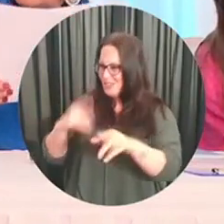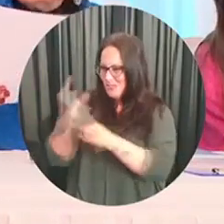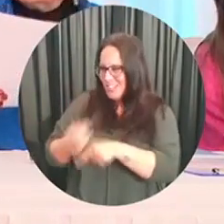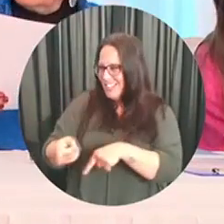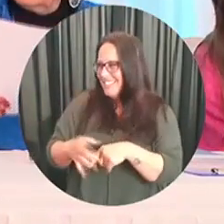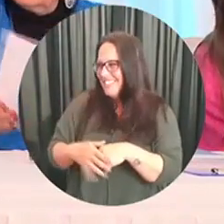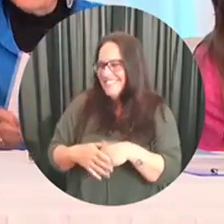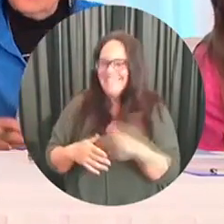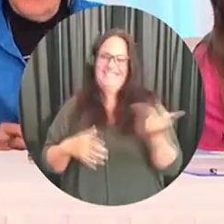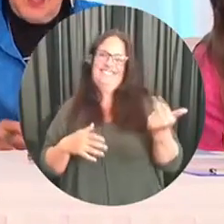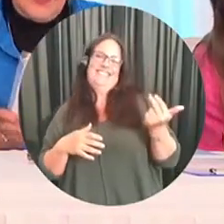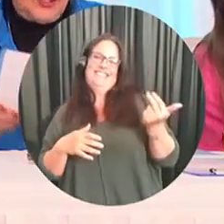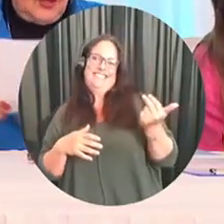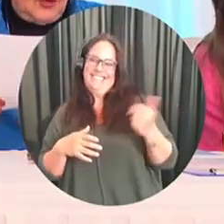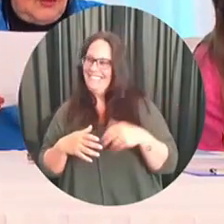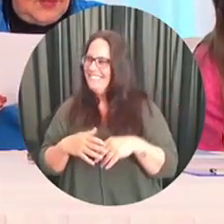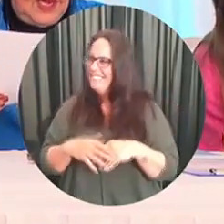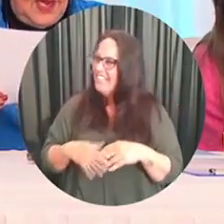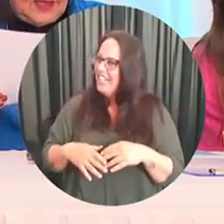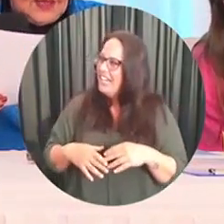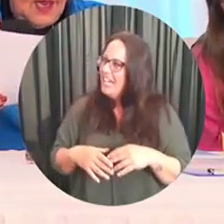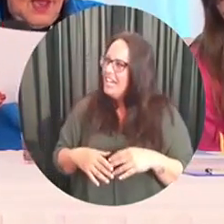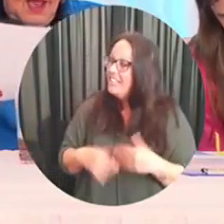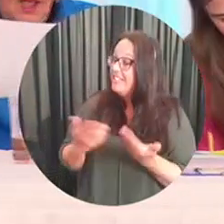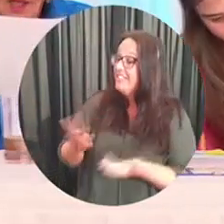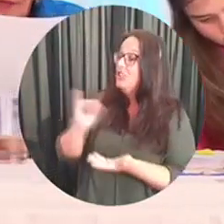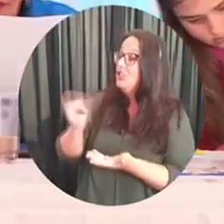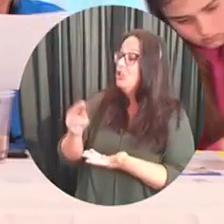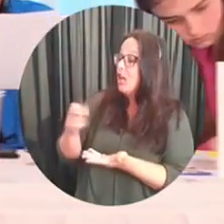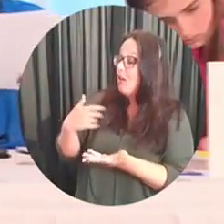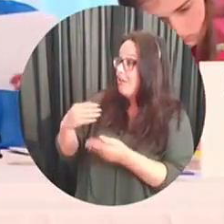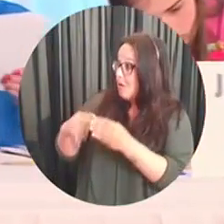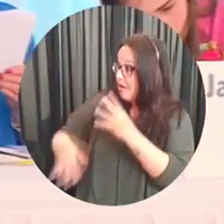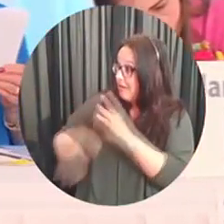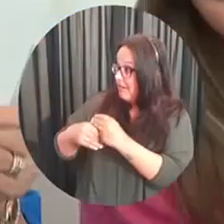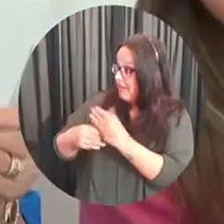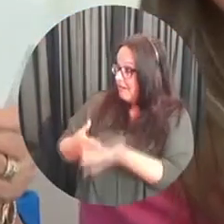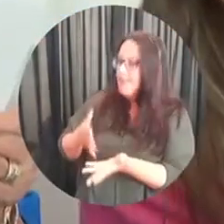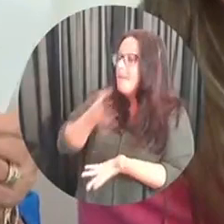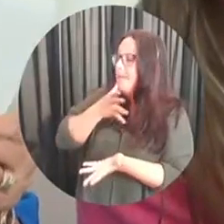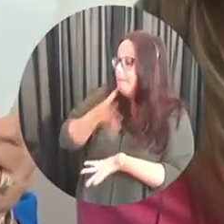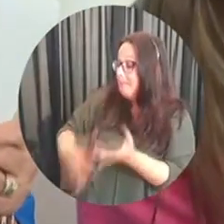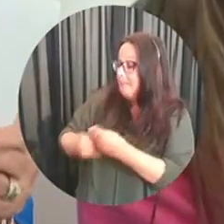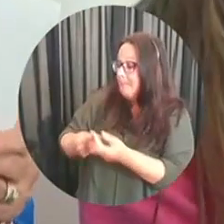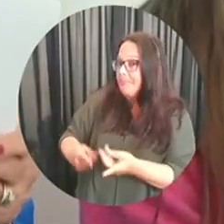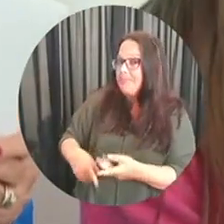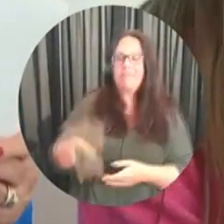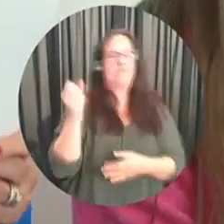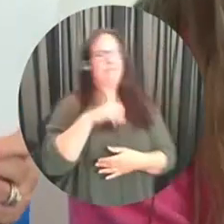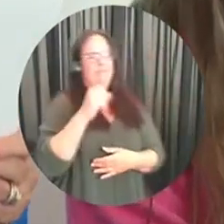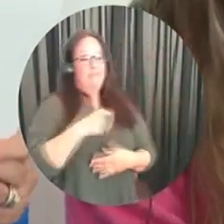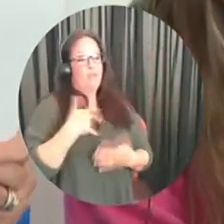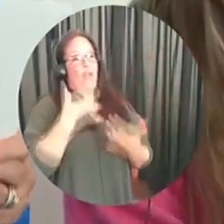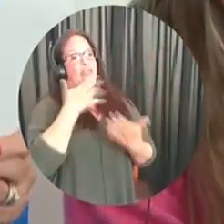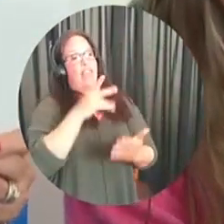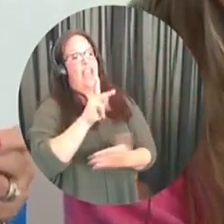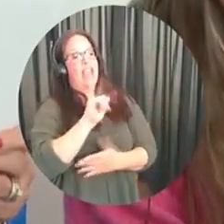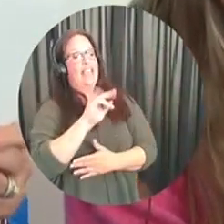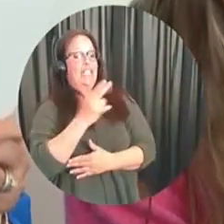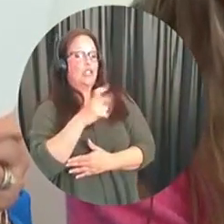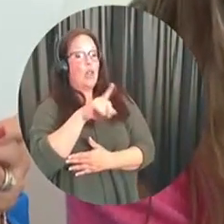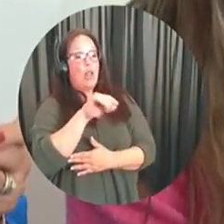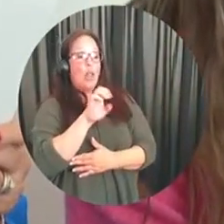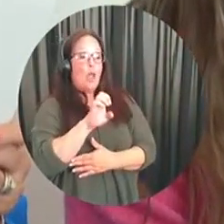Okay, and Mom, you have some more folks to thank. Yes. I would like to thank Kinchelow Motors. They were a